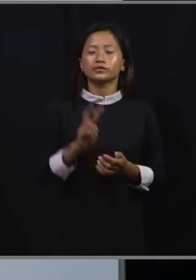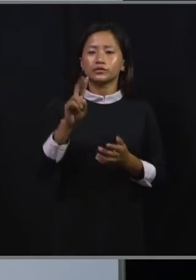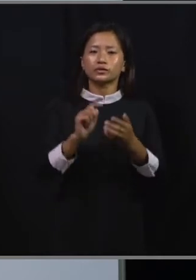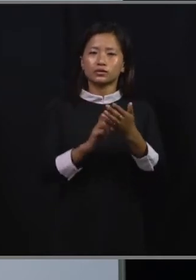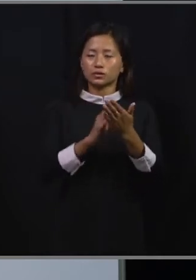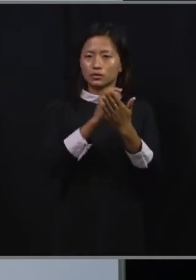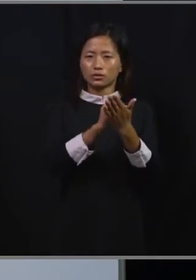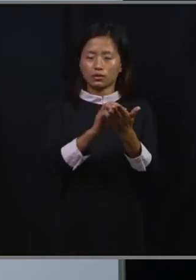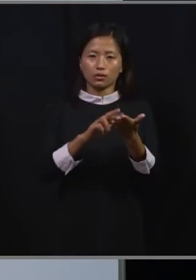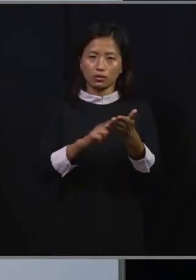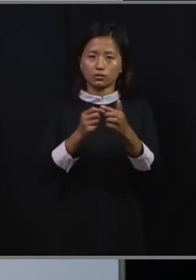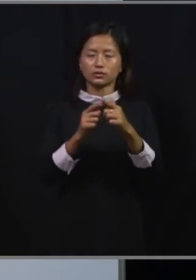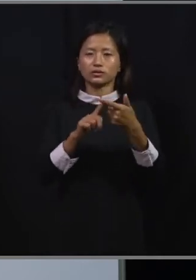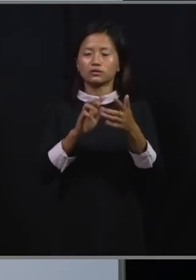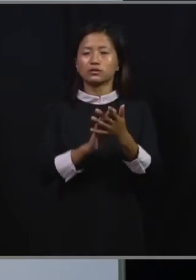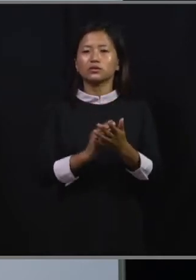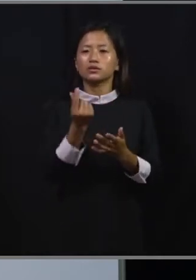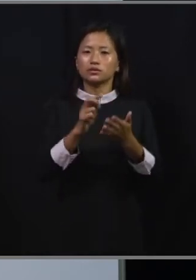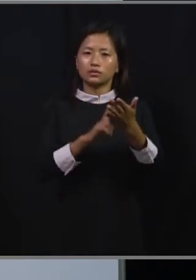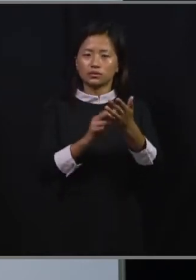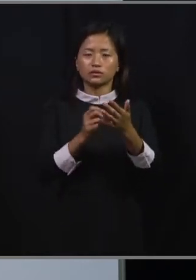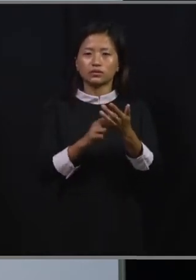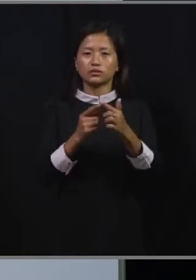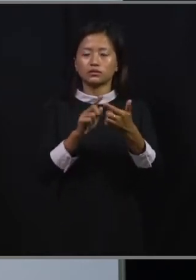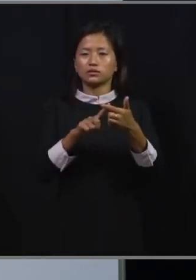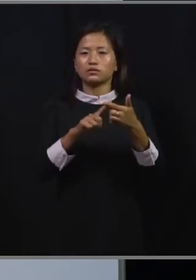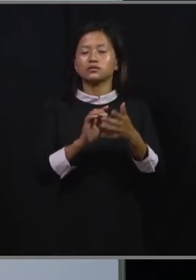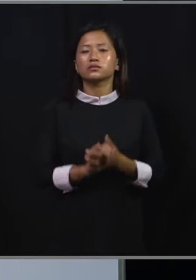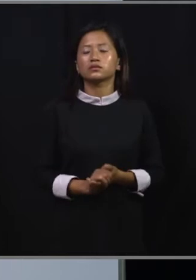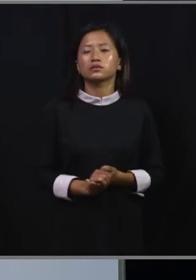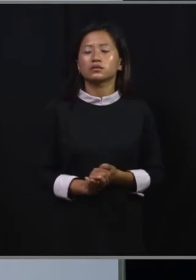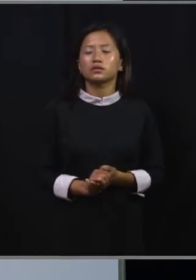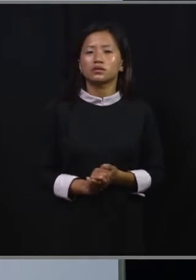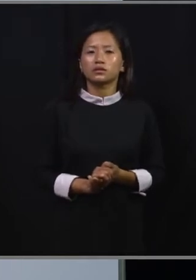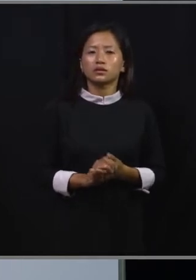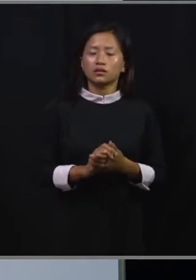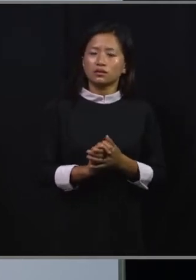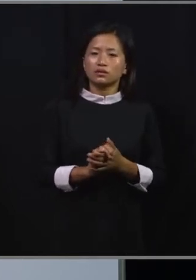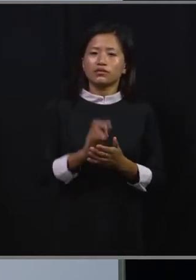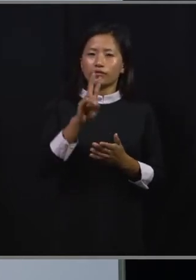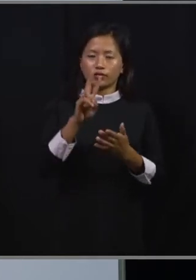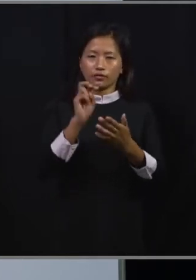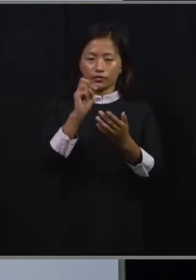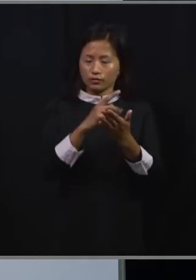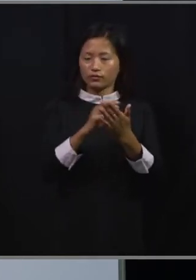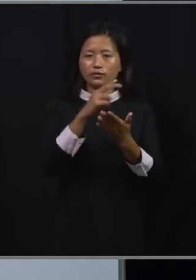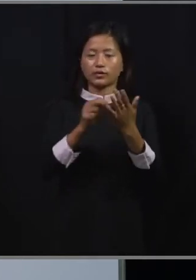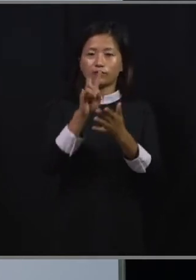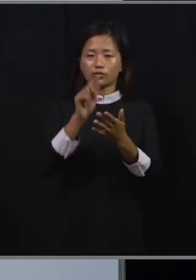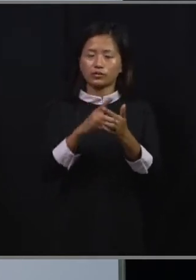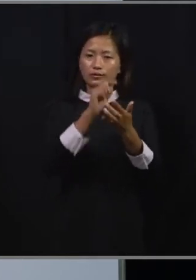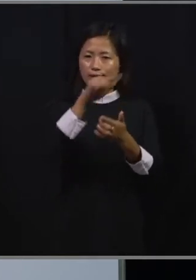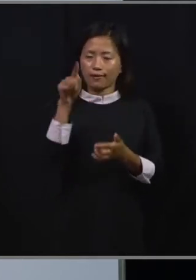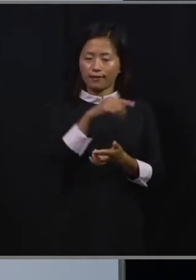naught U naught. So if we multiply VE into 1 by VE, VE will cancel out. So I can write here 1.